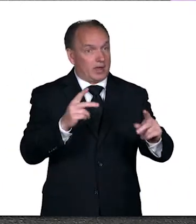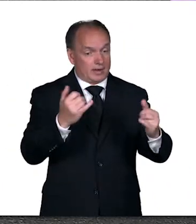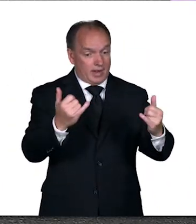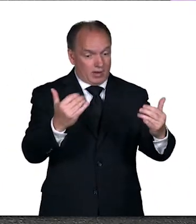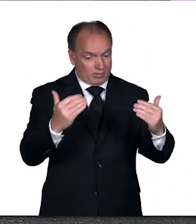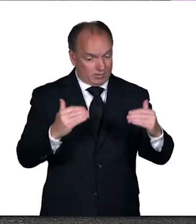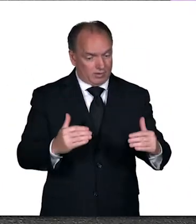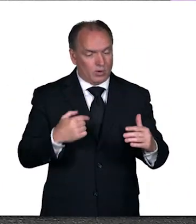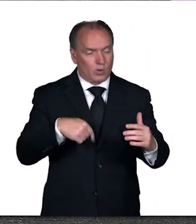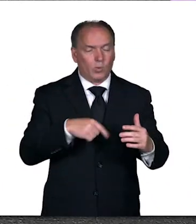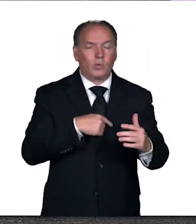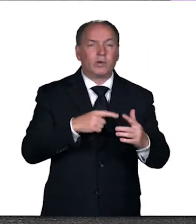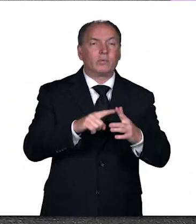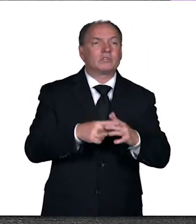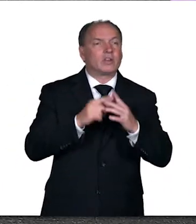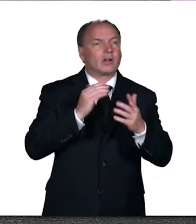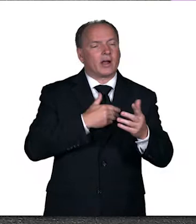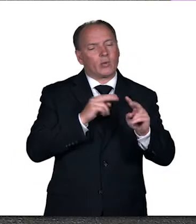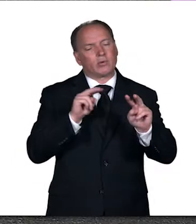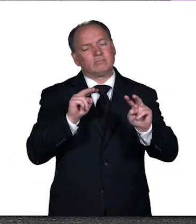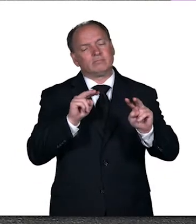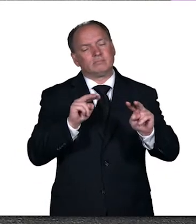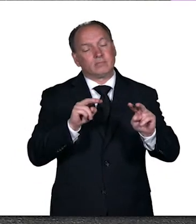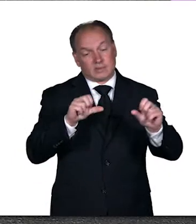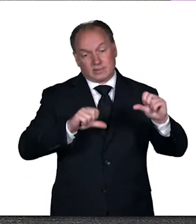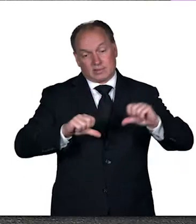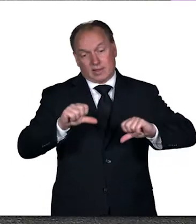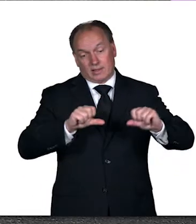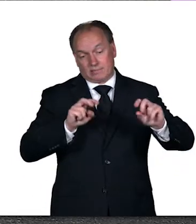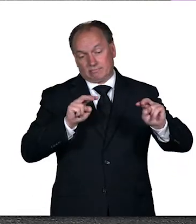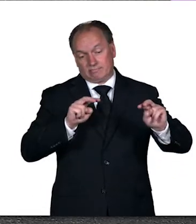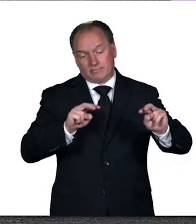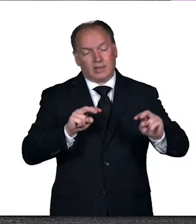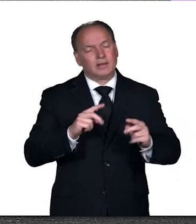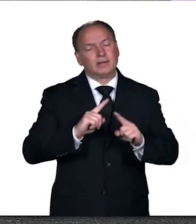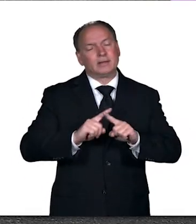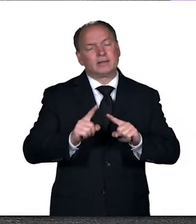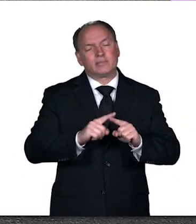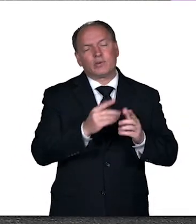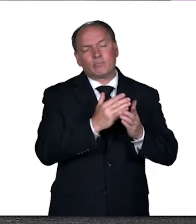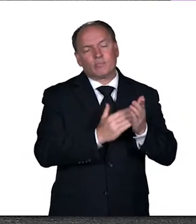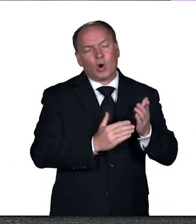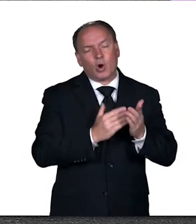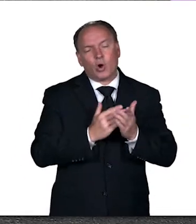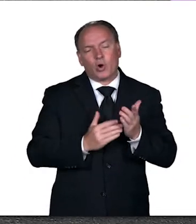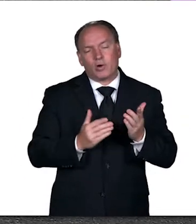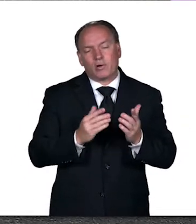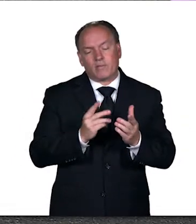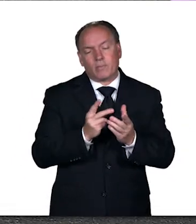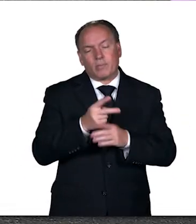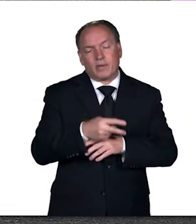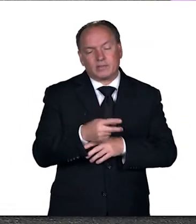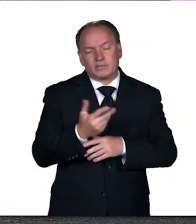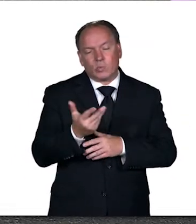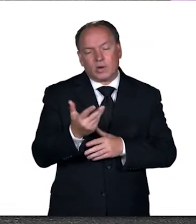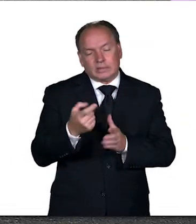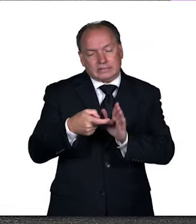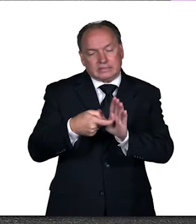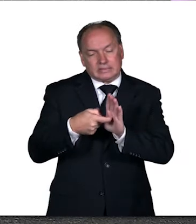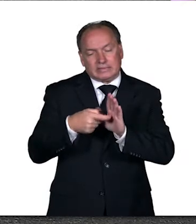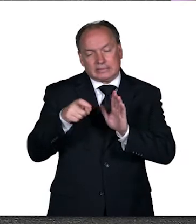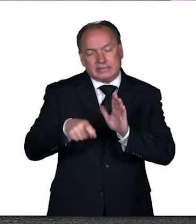so now we get to start our observation on the different parts of plants and what plants need to